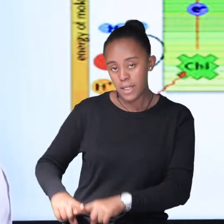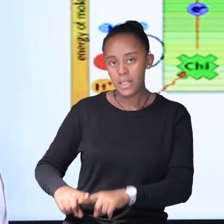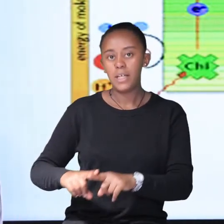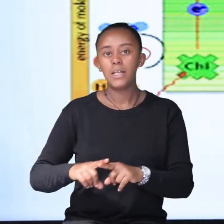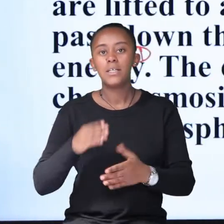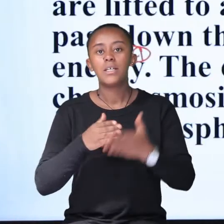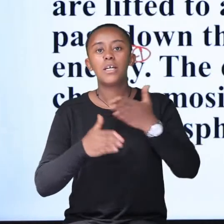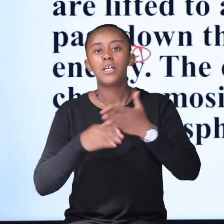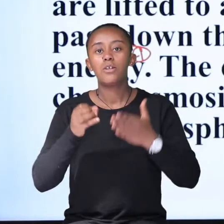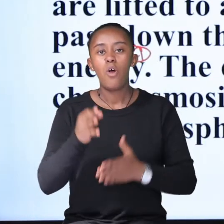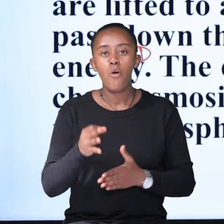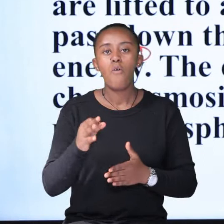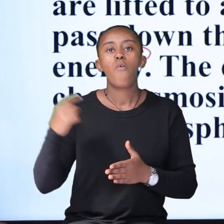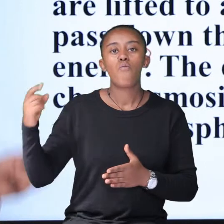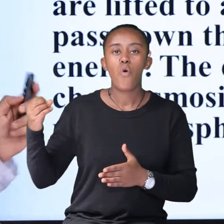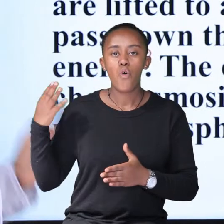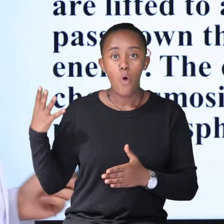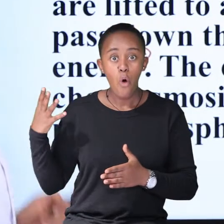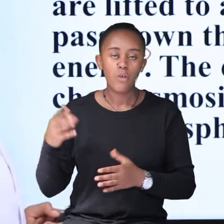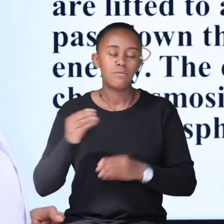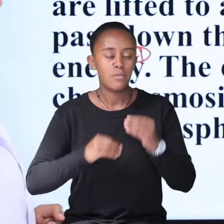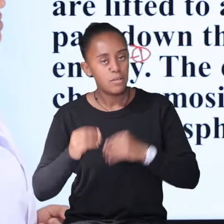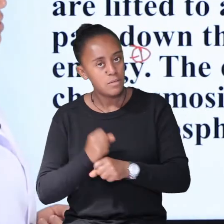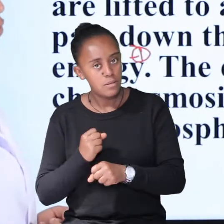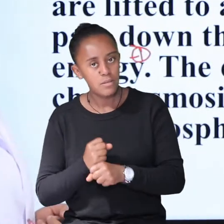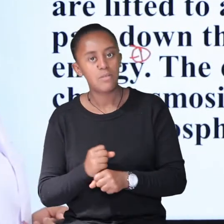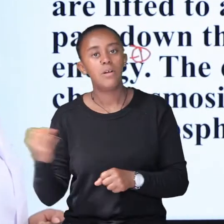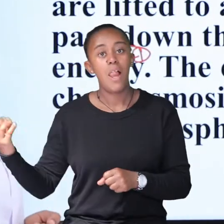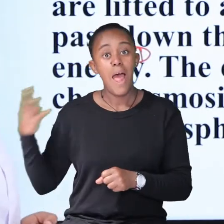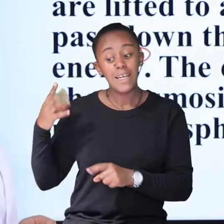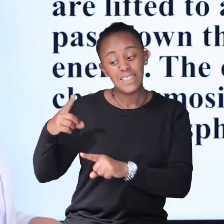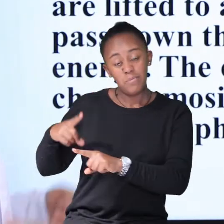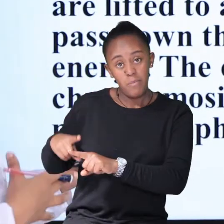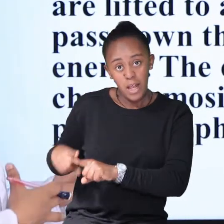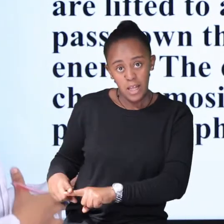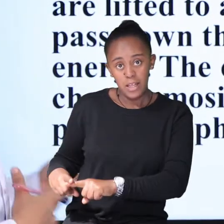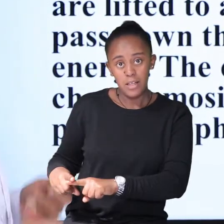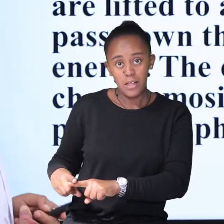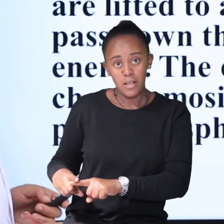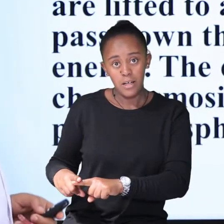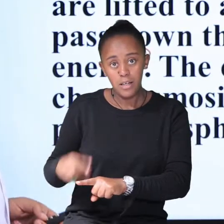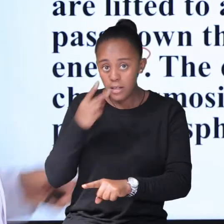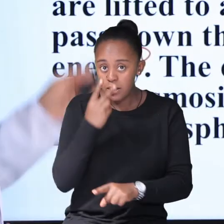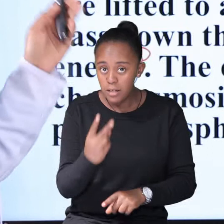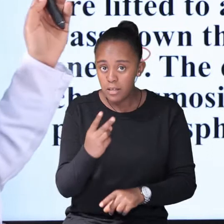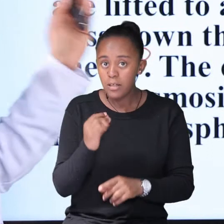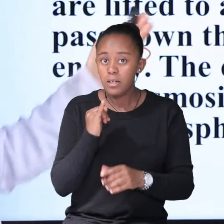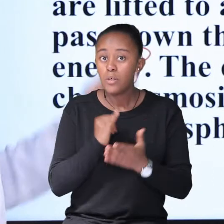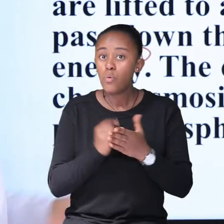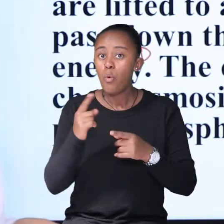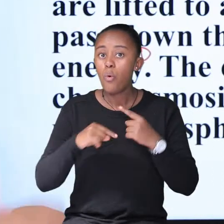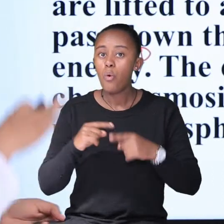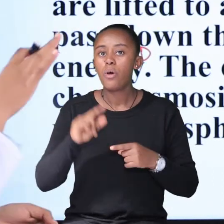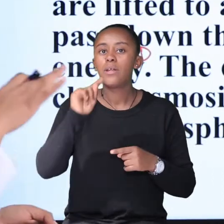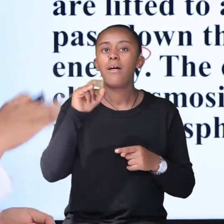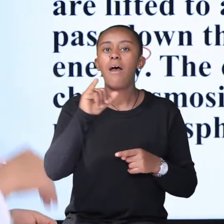of photosynthesis. So in the light-dependent stage of photosynthesis, as we see, it occurs in the